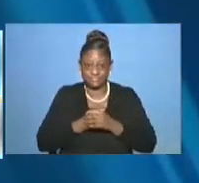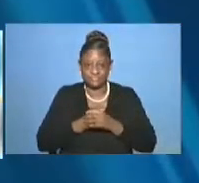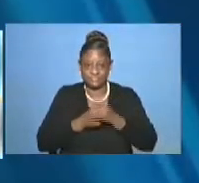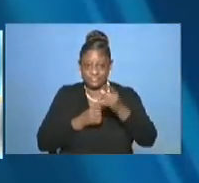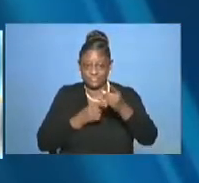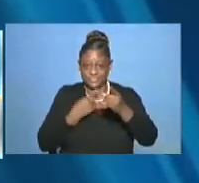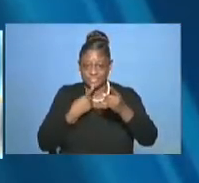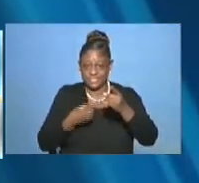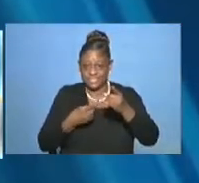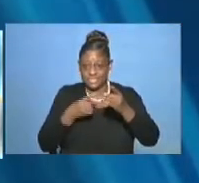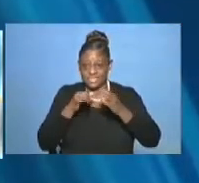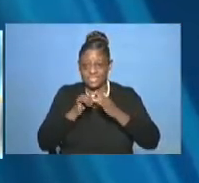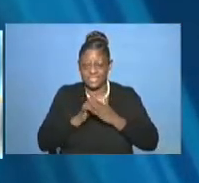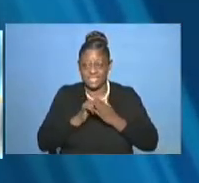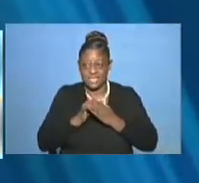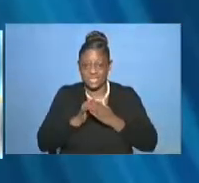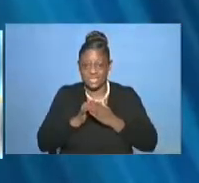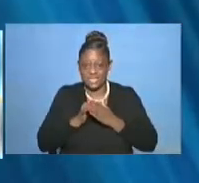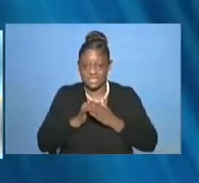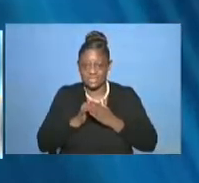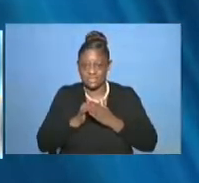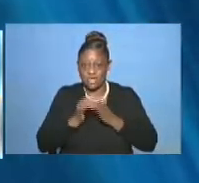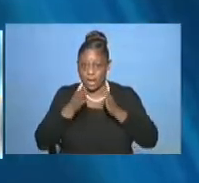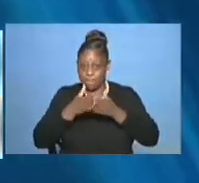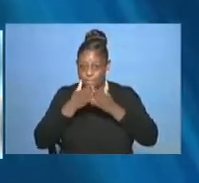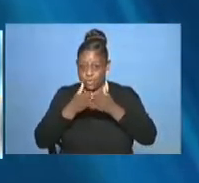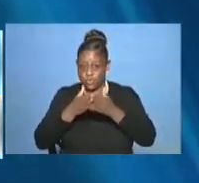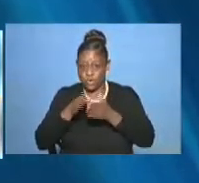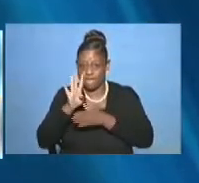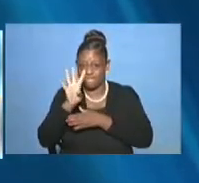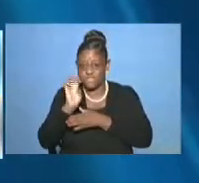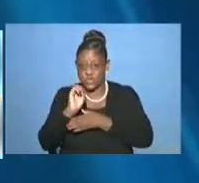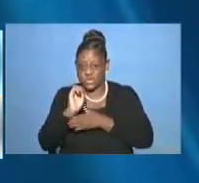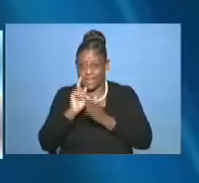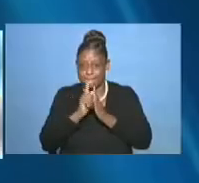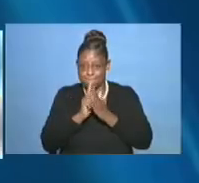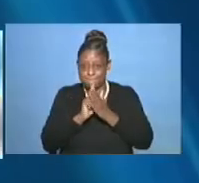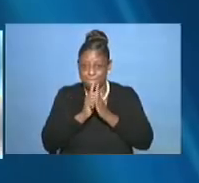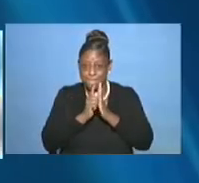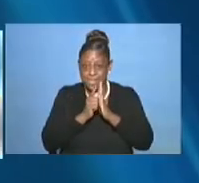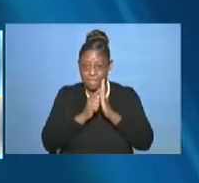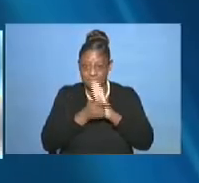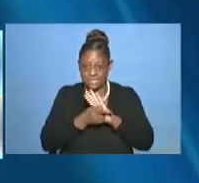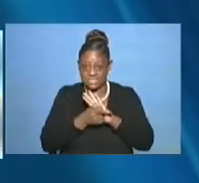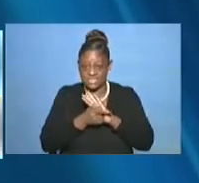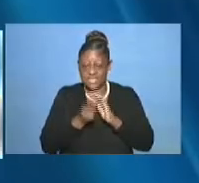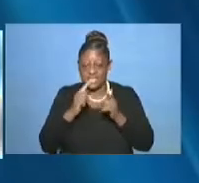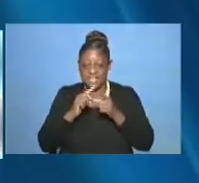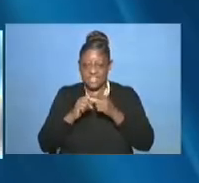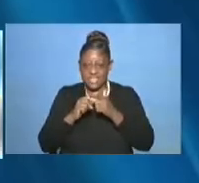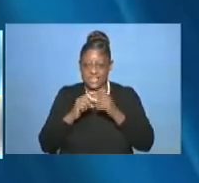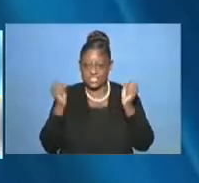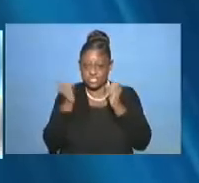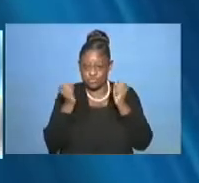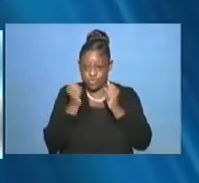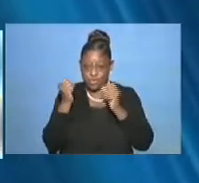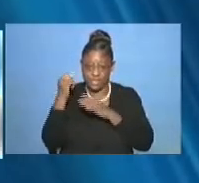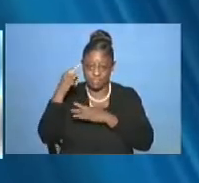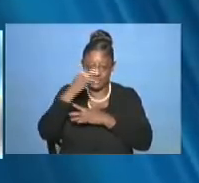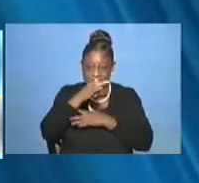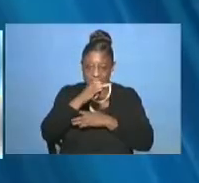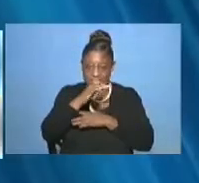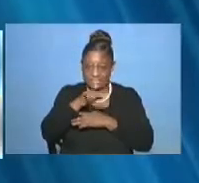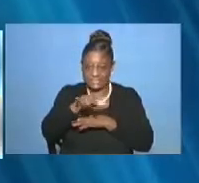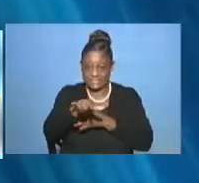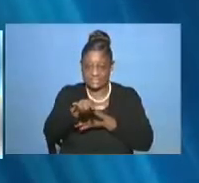It's on a boat is 40 minutes, and the plane is a small plane, so that has